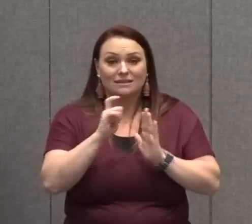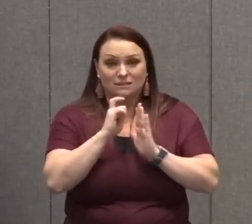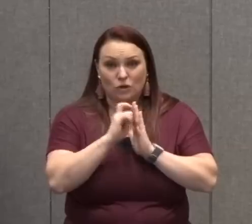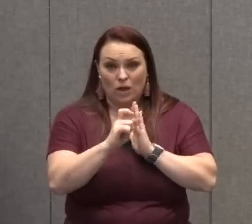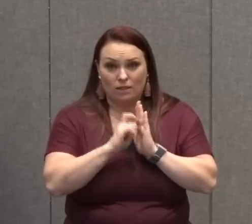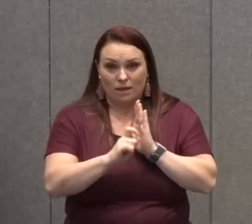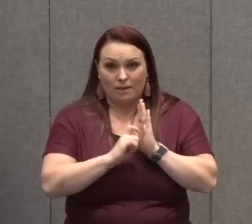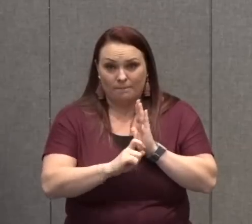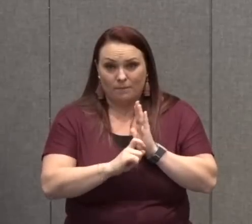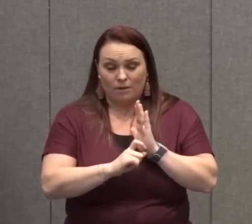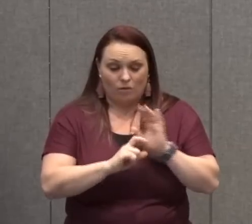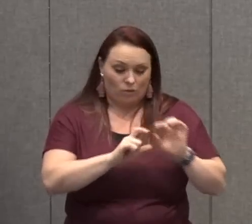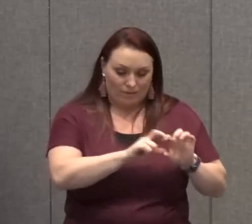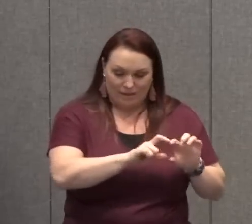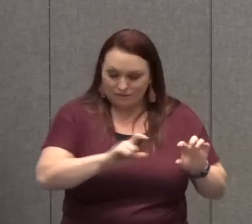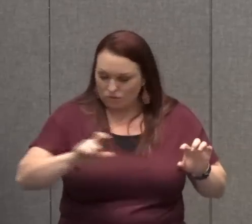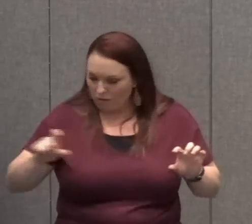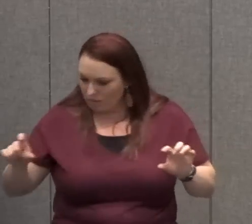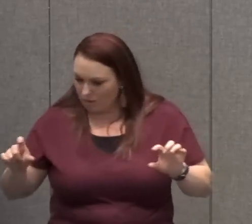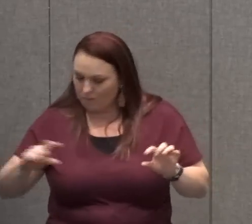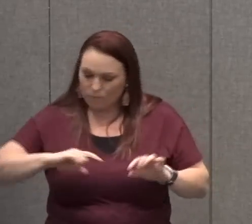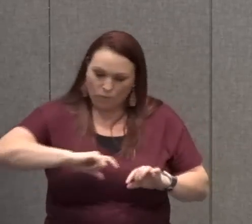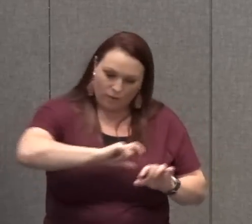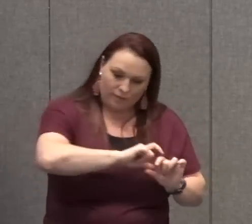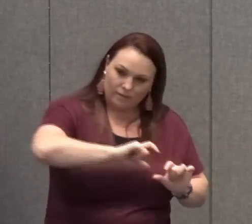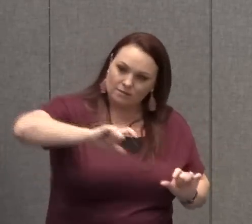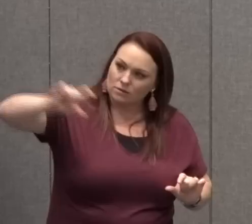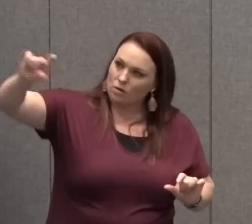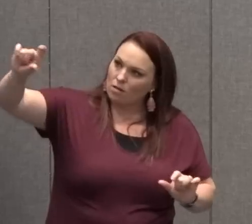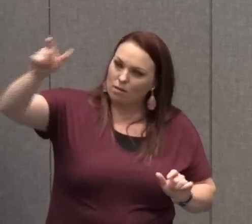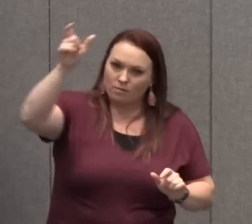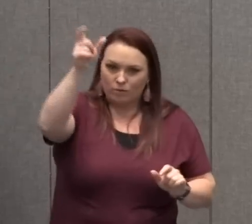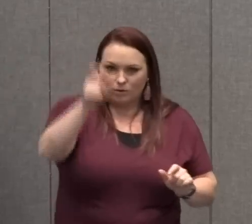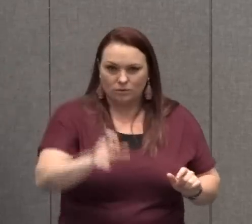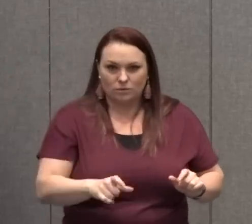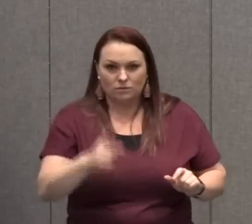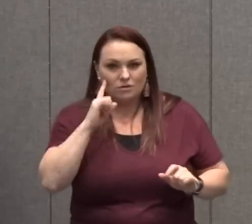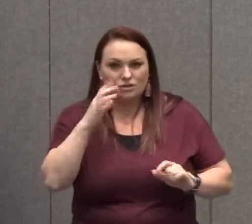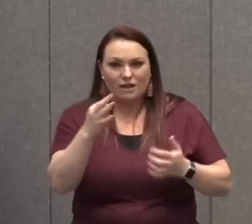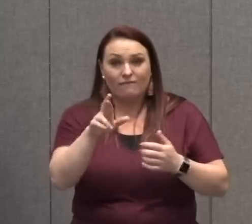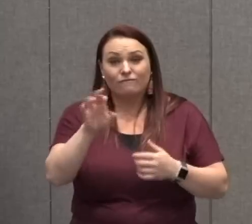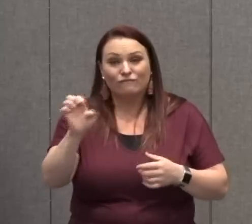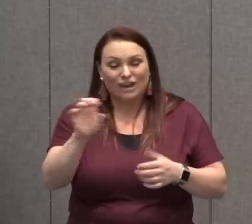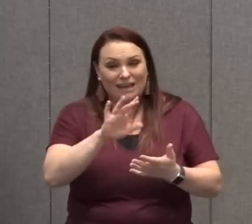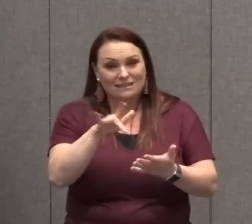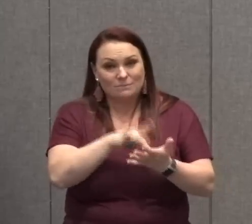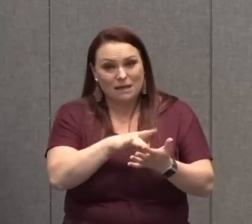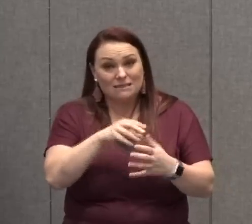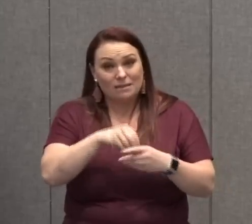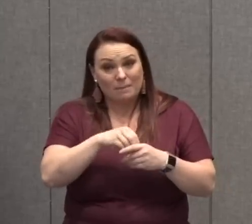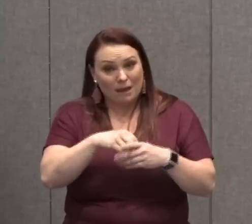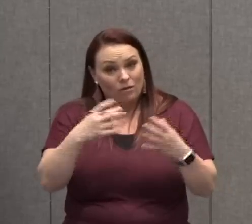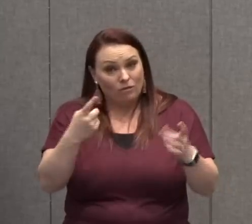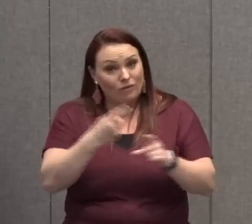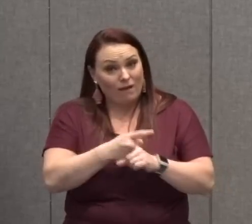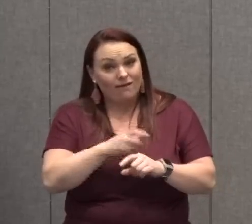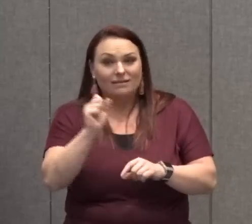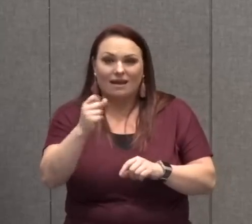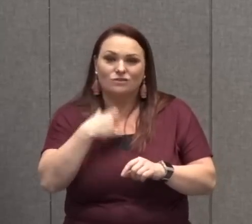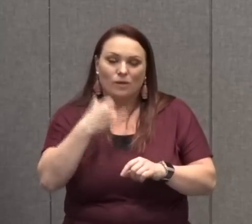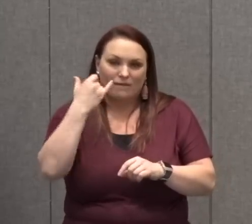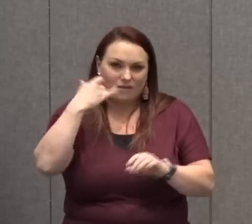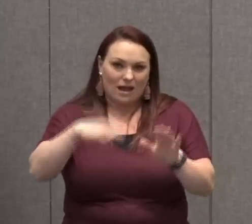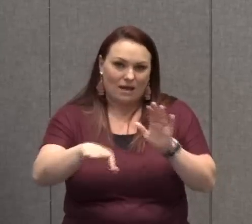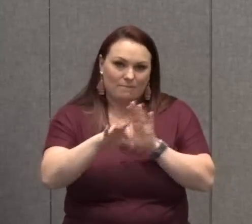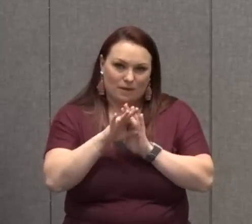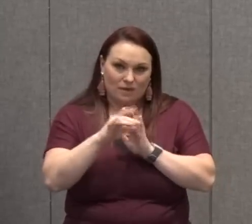this column okay or or going this way because she has a free spot in the middle right yeah so if I was to